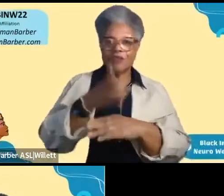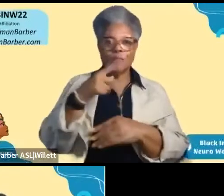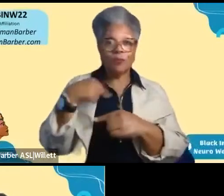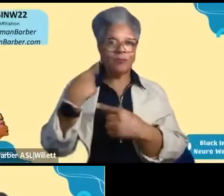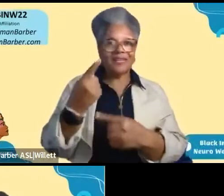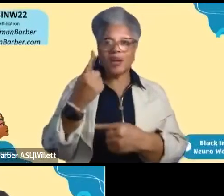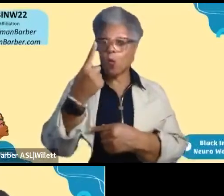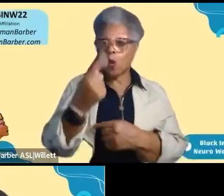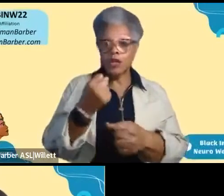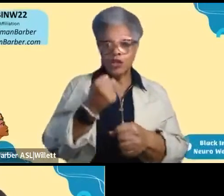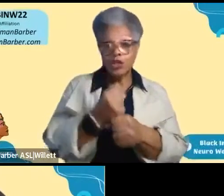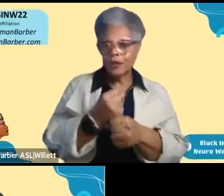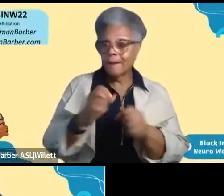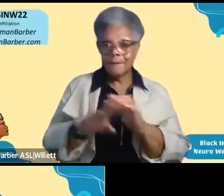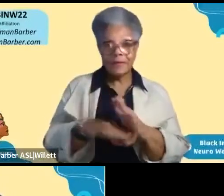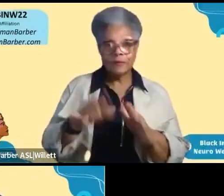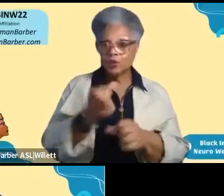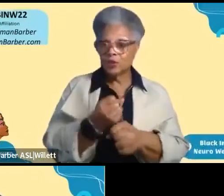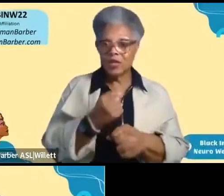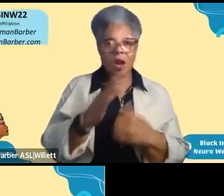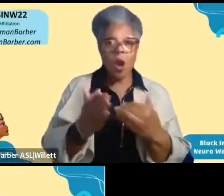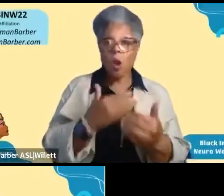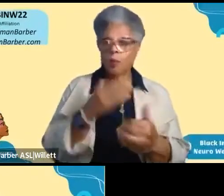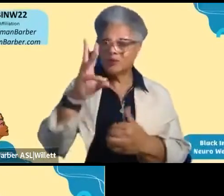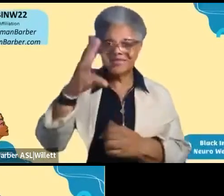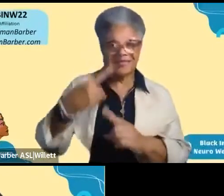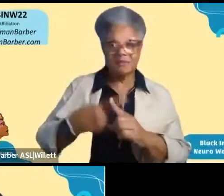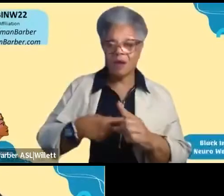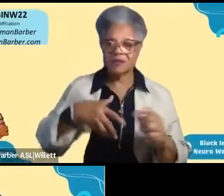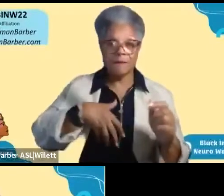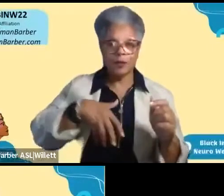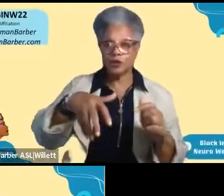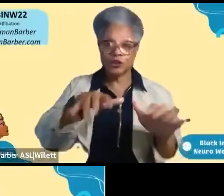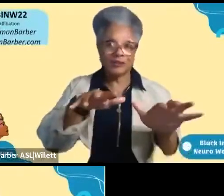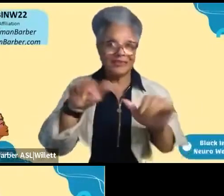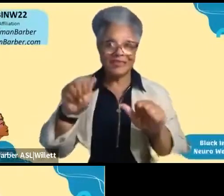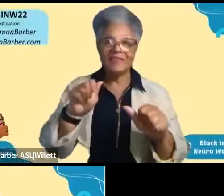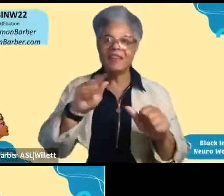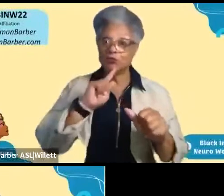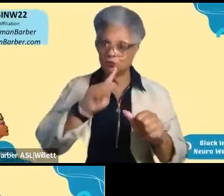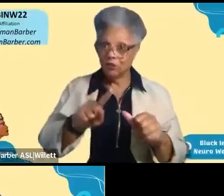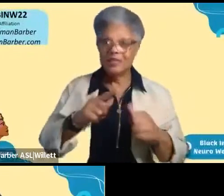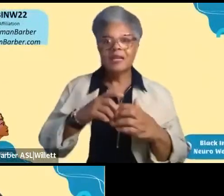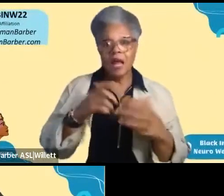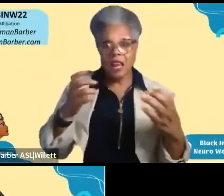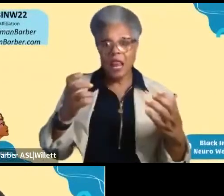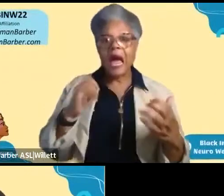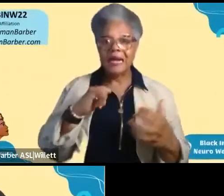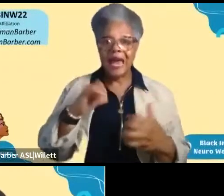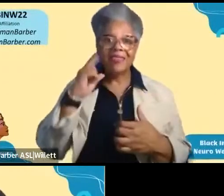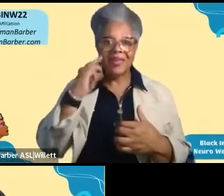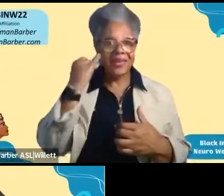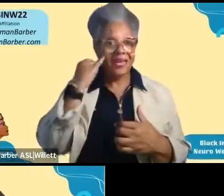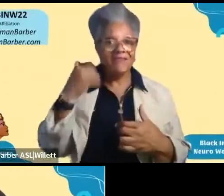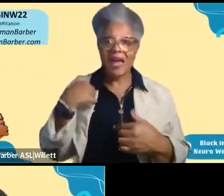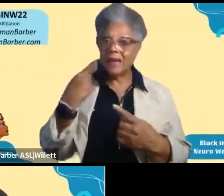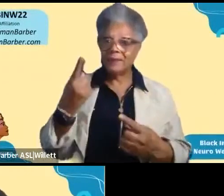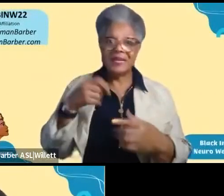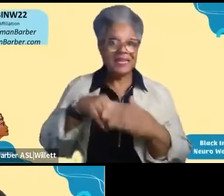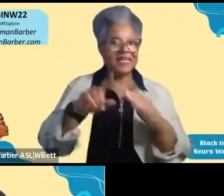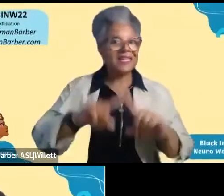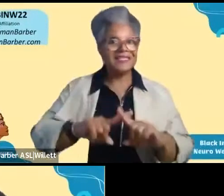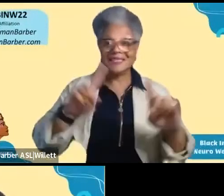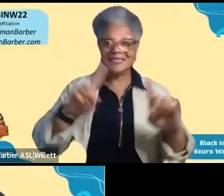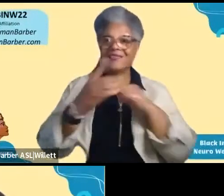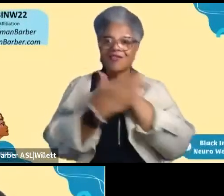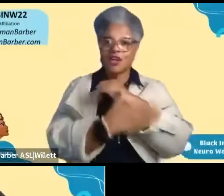year, basically you get almost 6 months, which is really a lot. And I think if I had been in a different